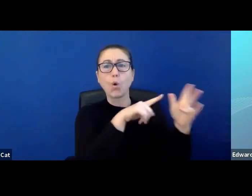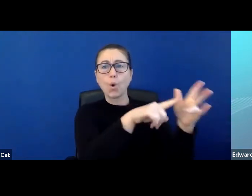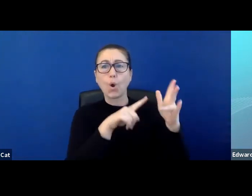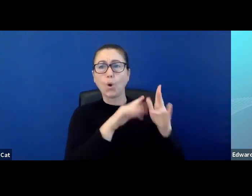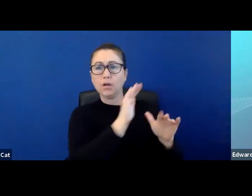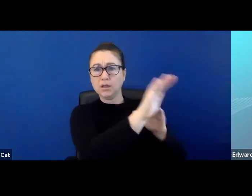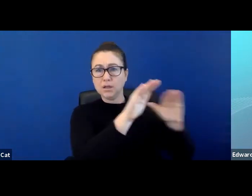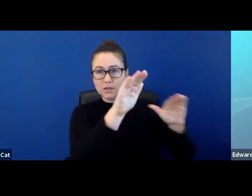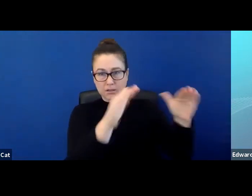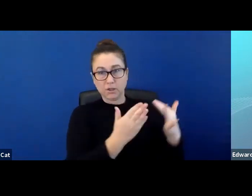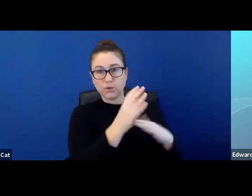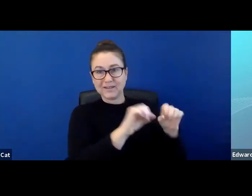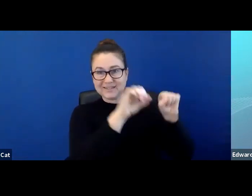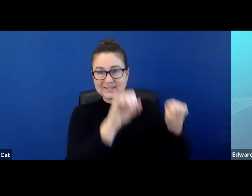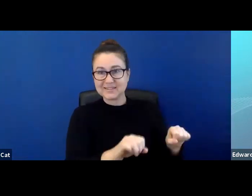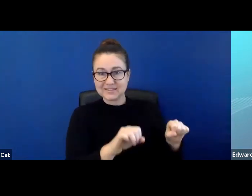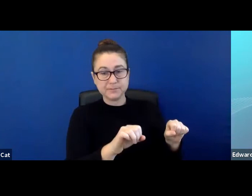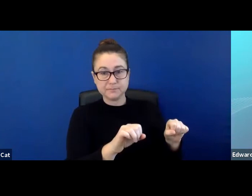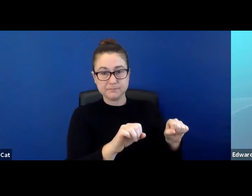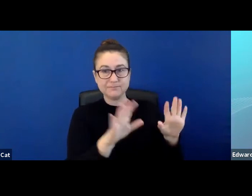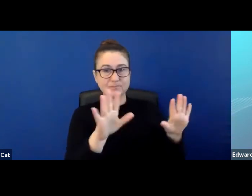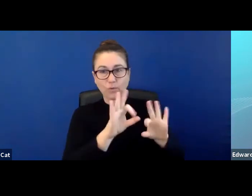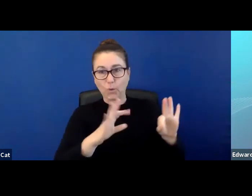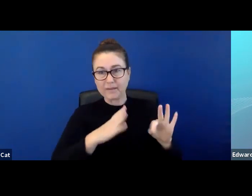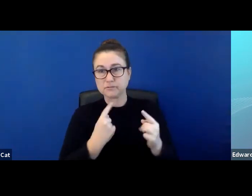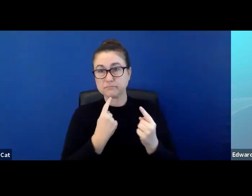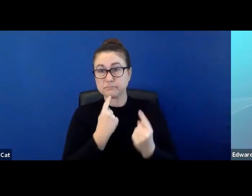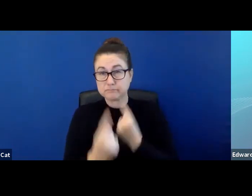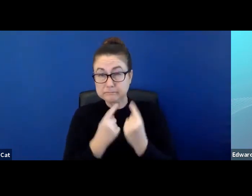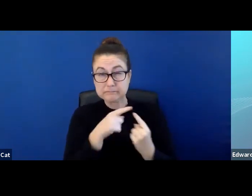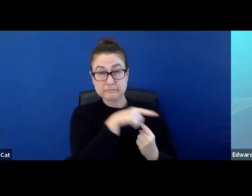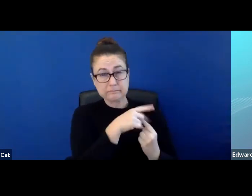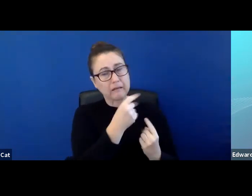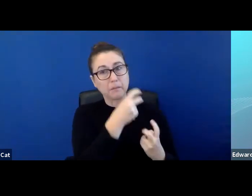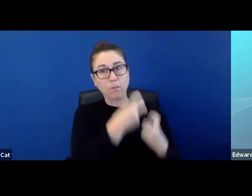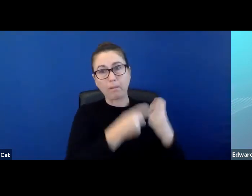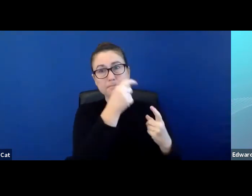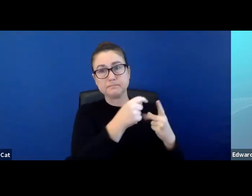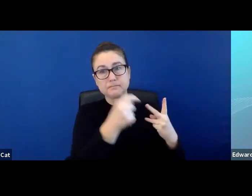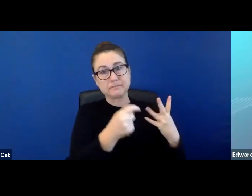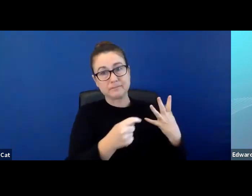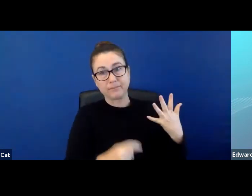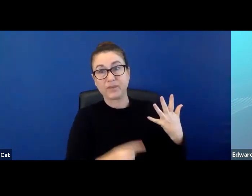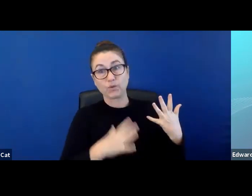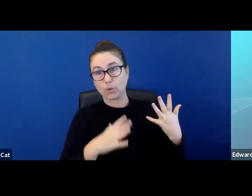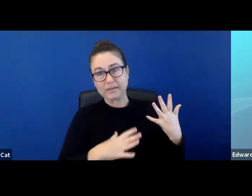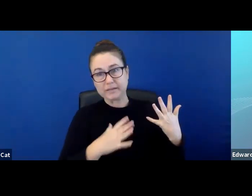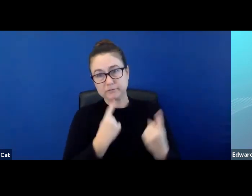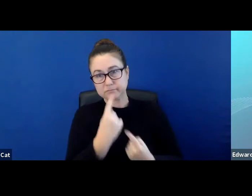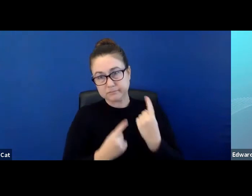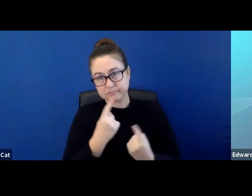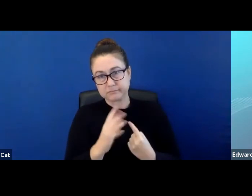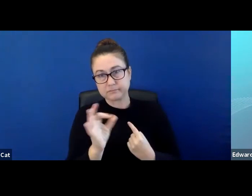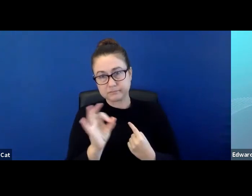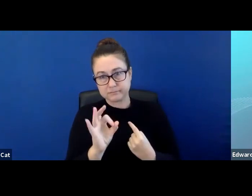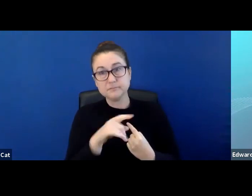welfare system. And we don't need to go into all of the problems that became apparent when that